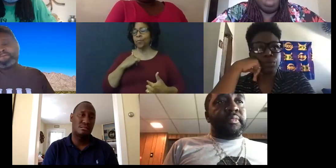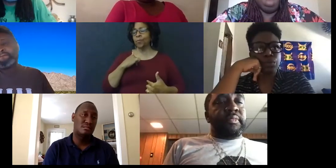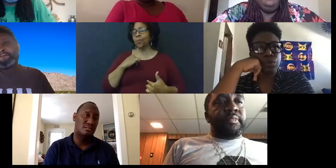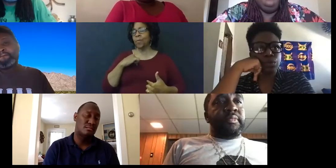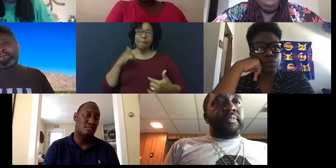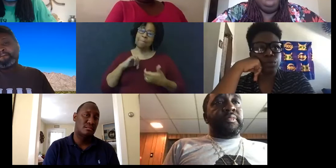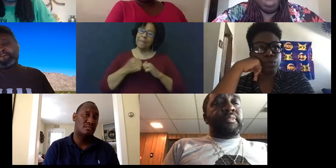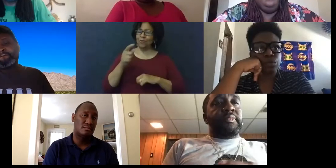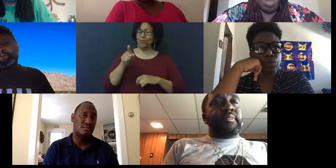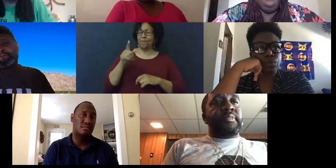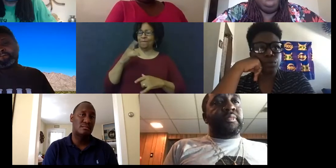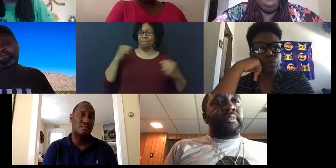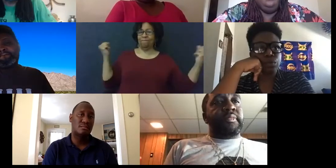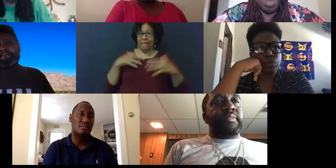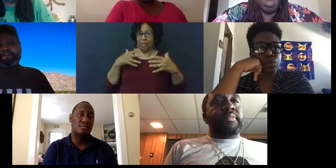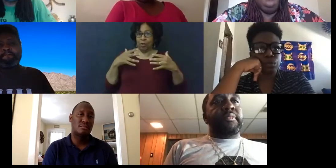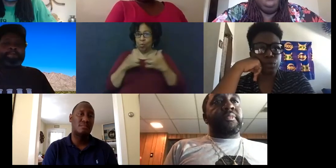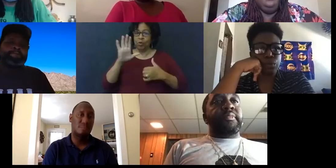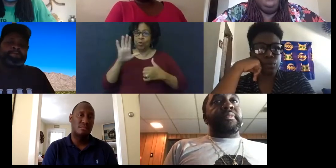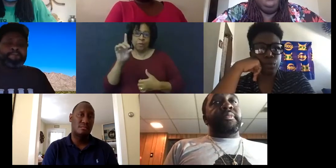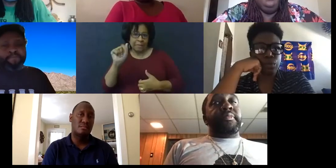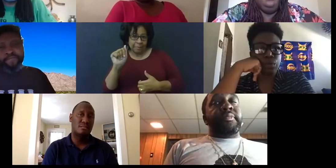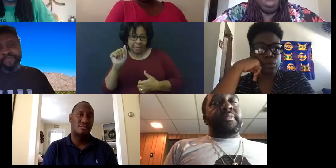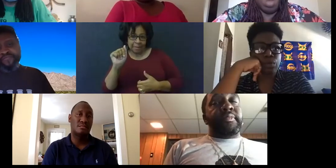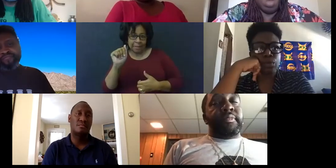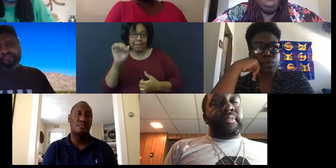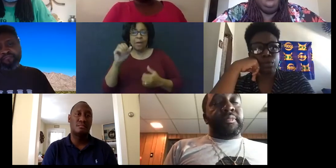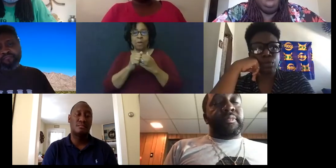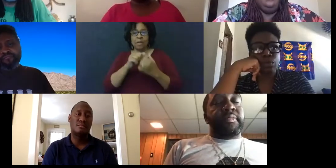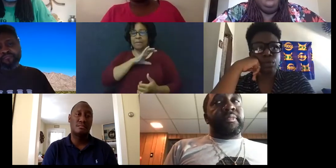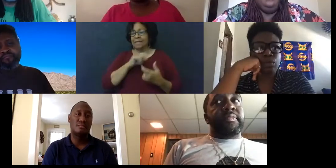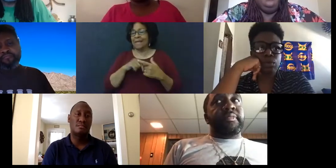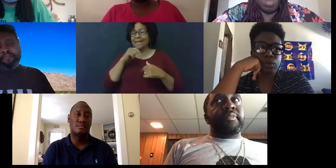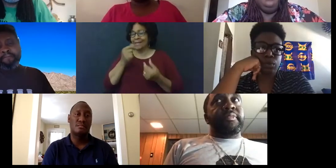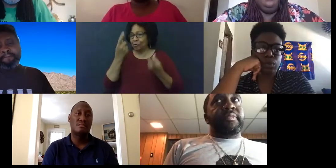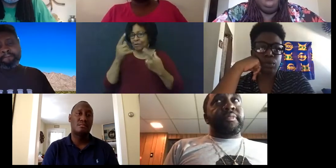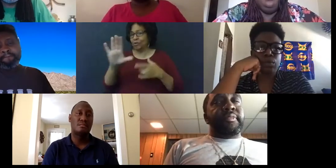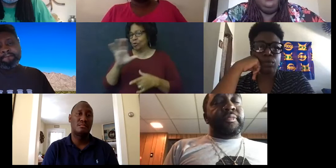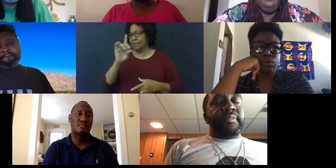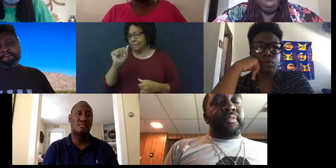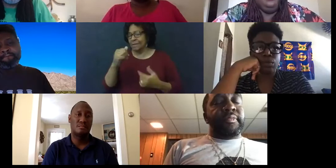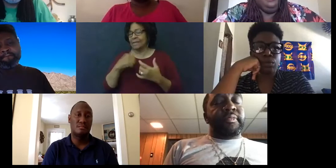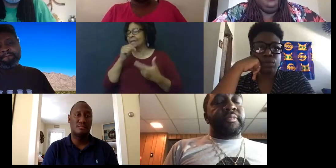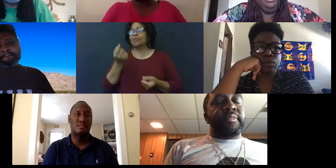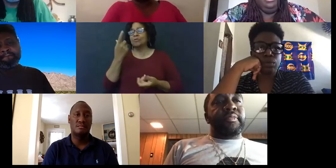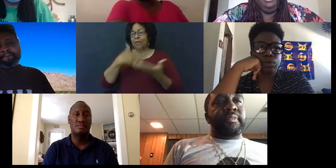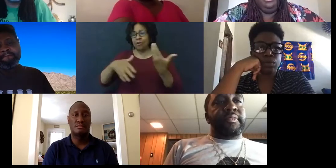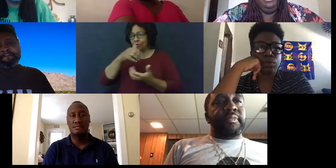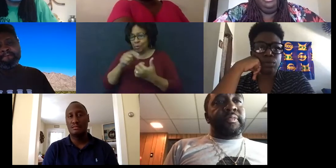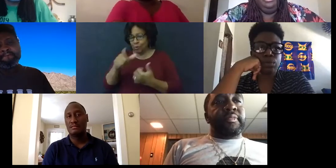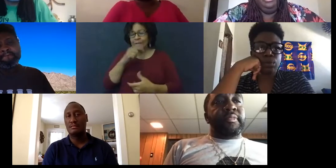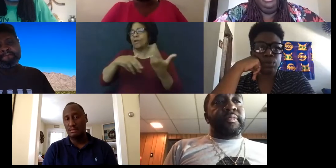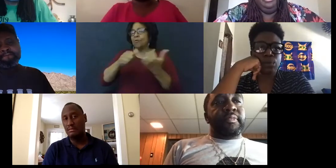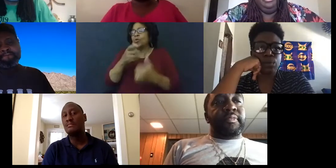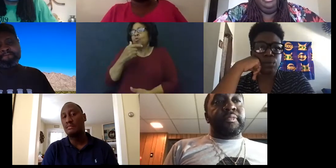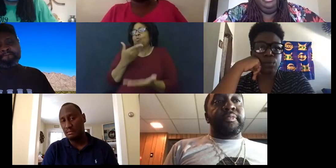that made you, I mean, fearful with your disability, like they didn't understand what how your disability interact, or they didn't interact with you well.